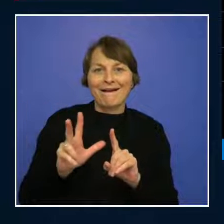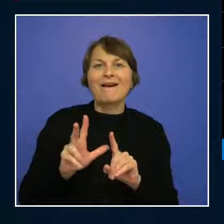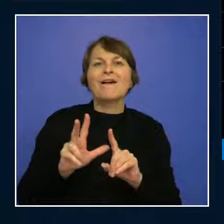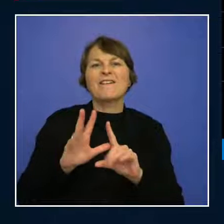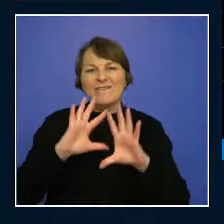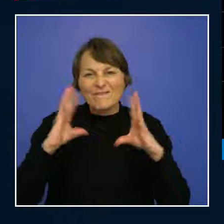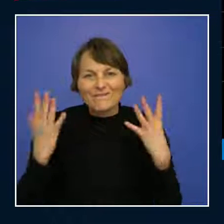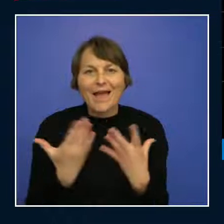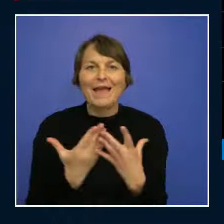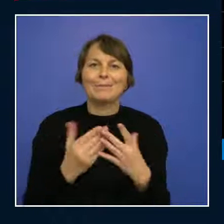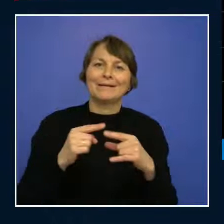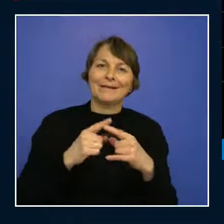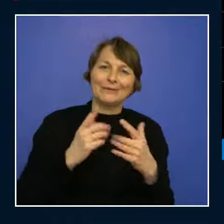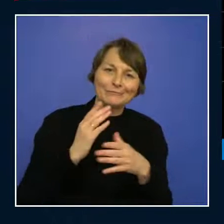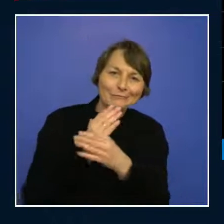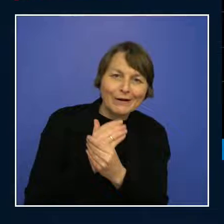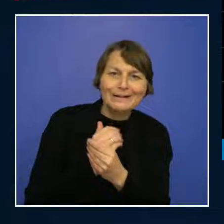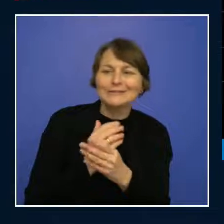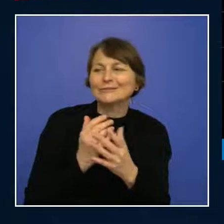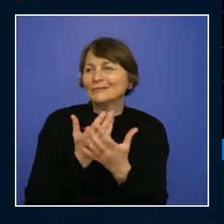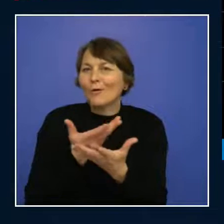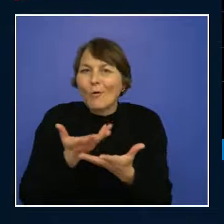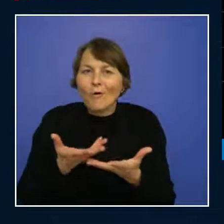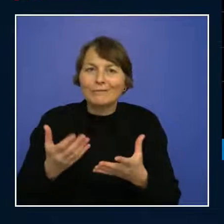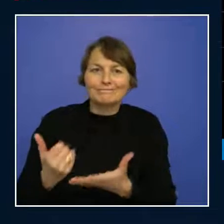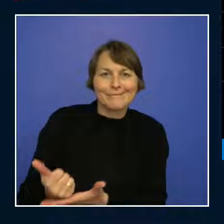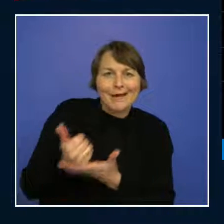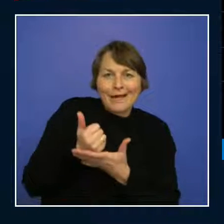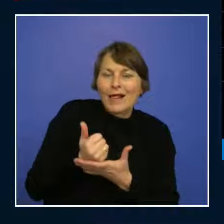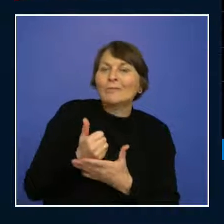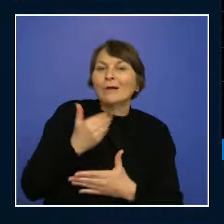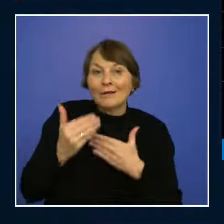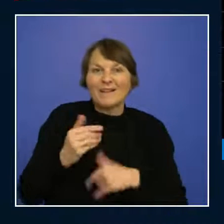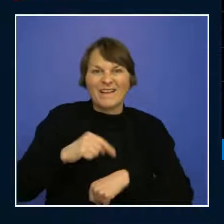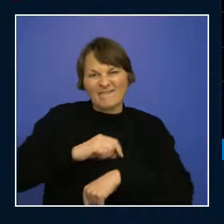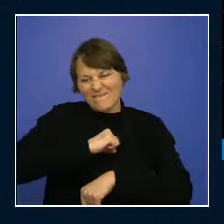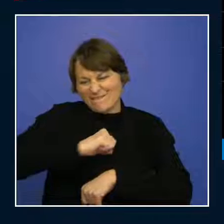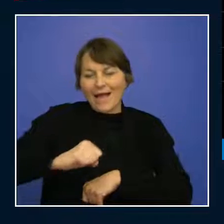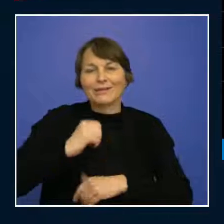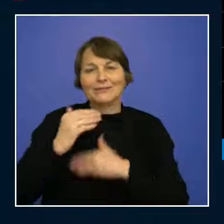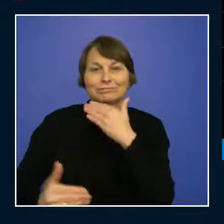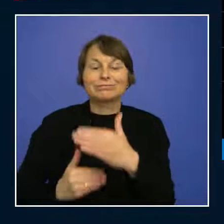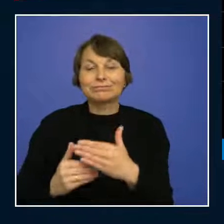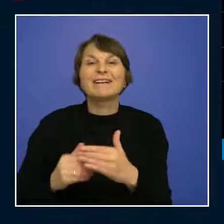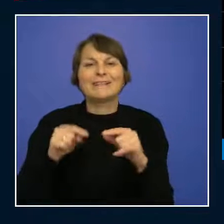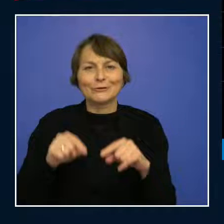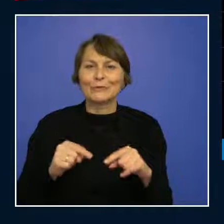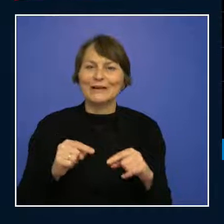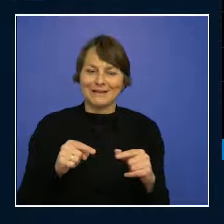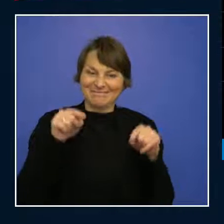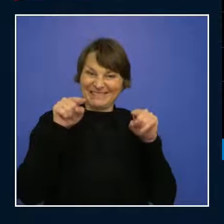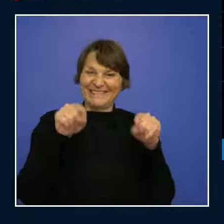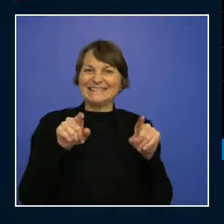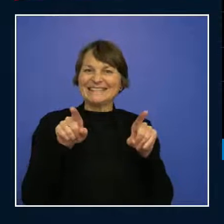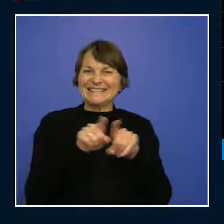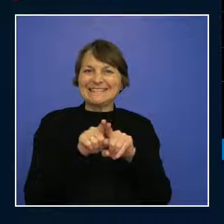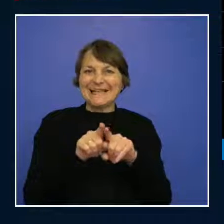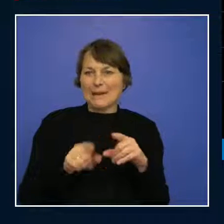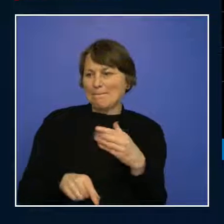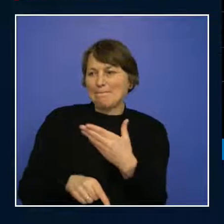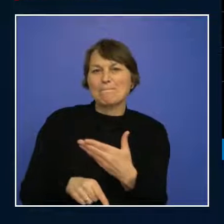task much quicker and it'd be less stressful on you as well. And that's ultimately what a load balancer is looking to do, kind of make